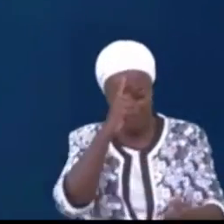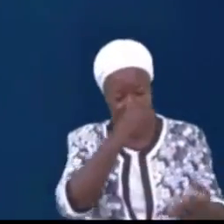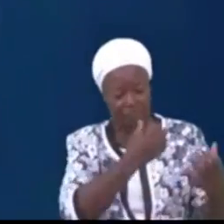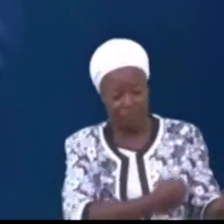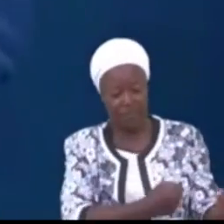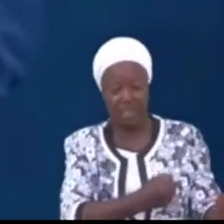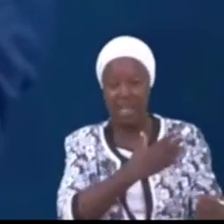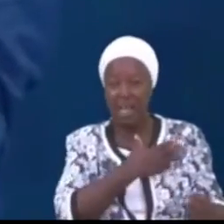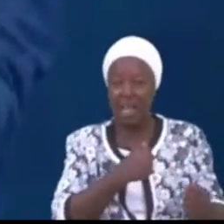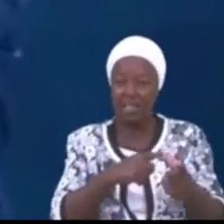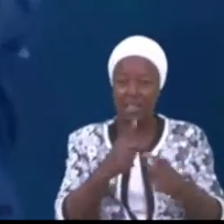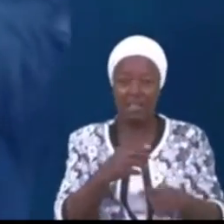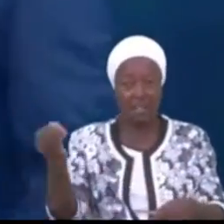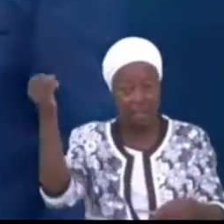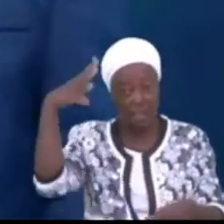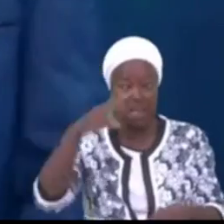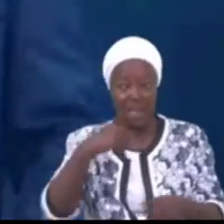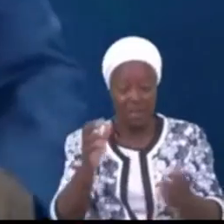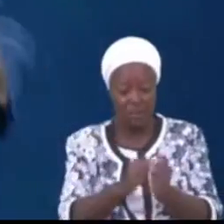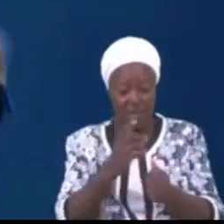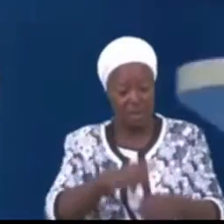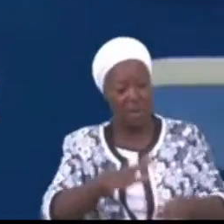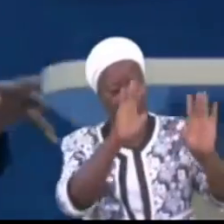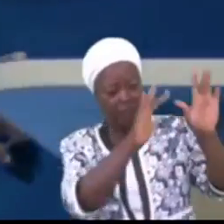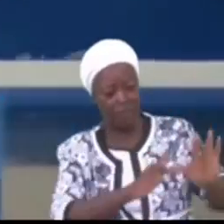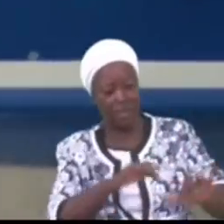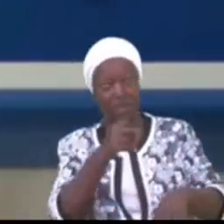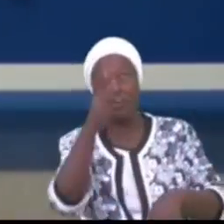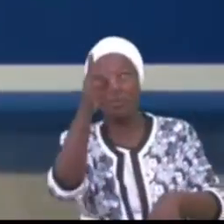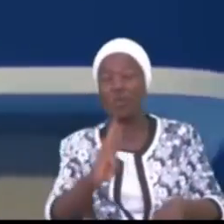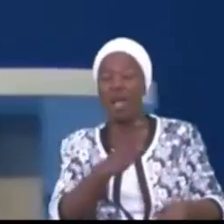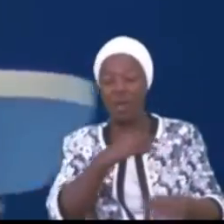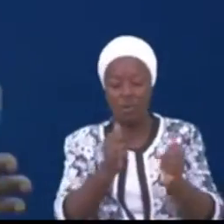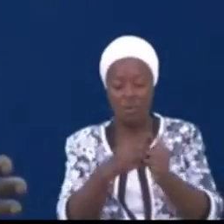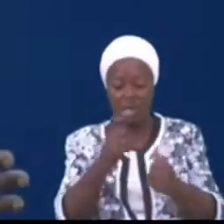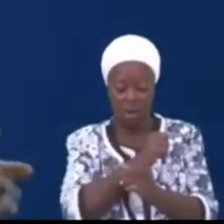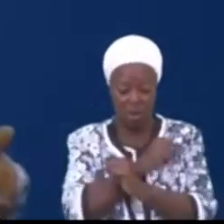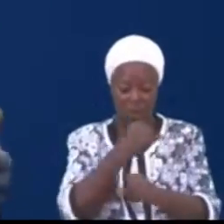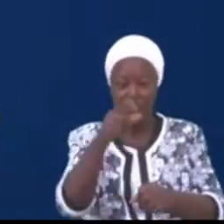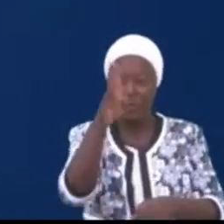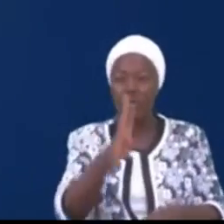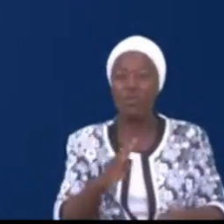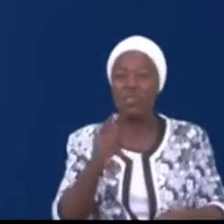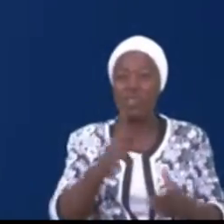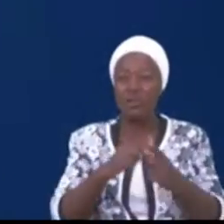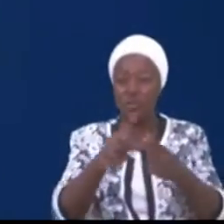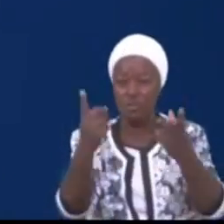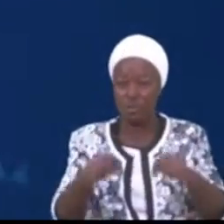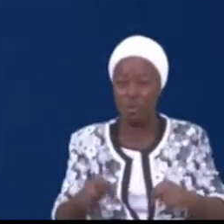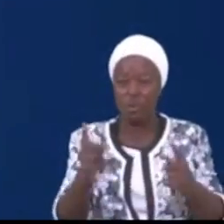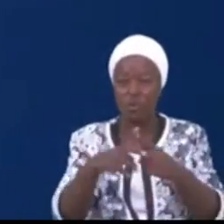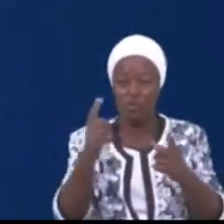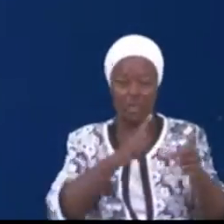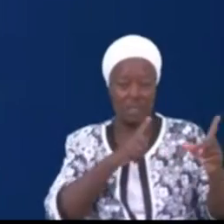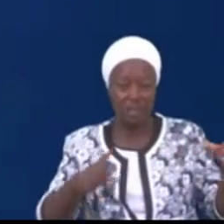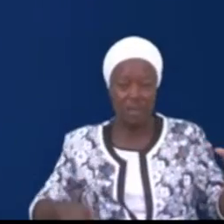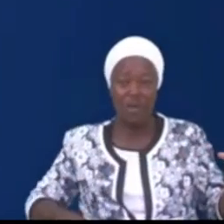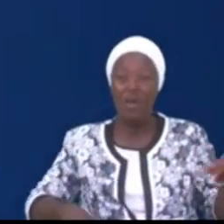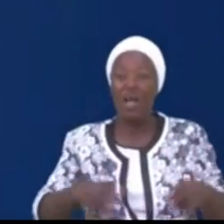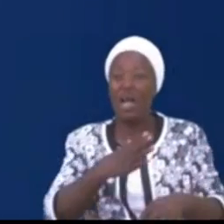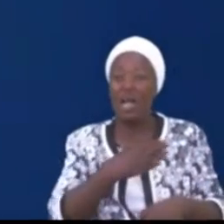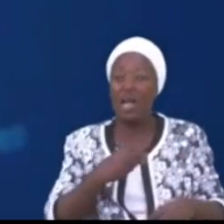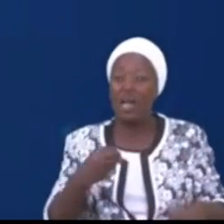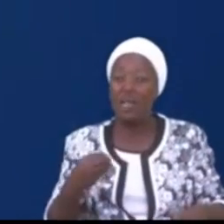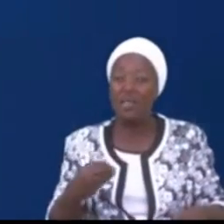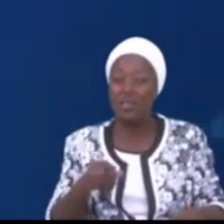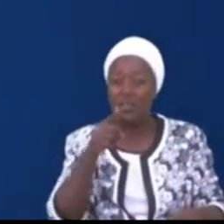with grace, and with the mercy of God, and with the love of God, you come to the Lord and